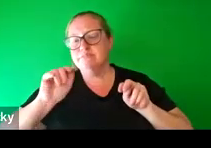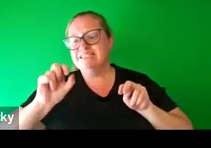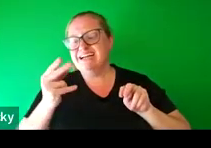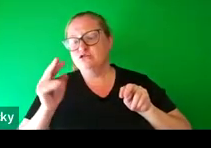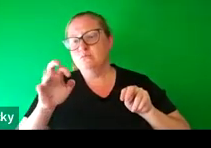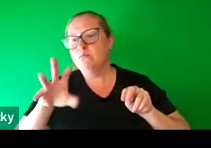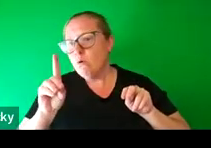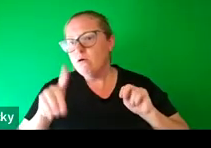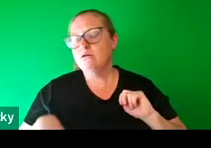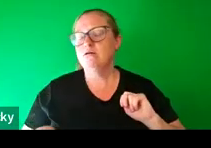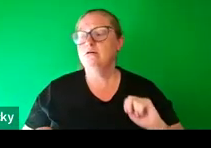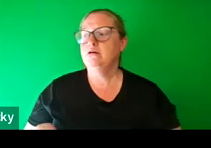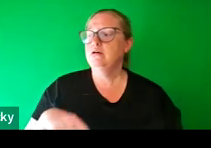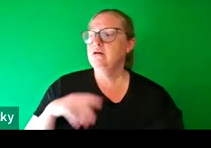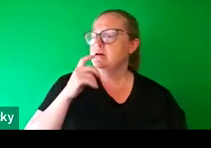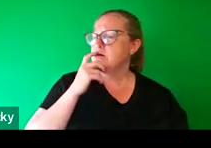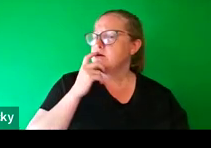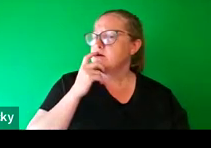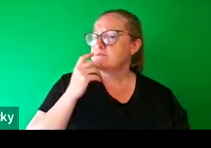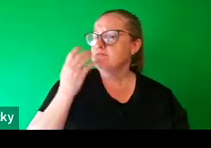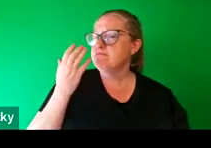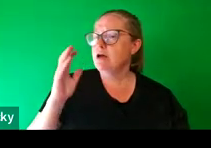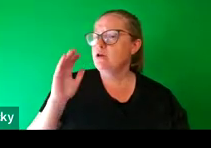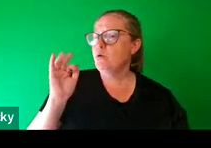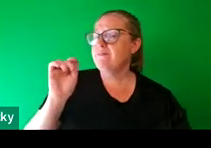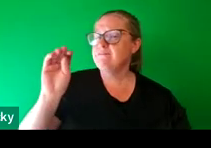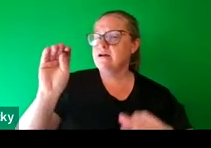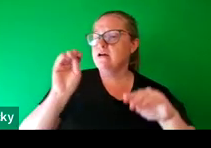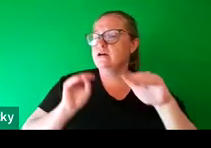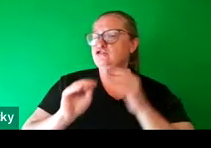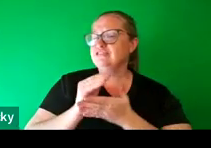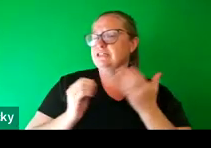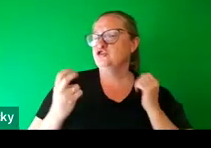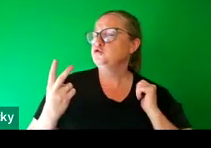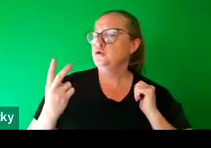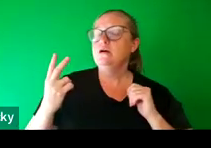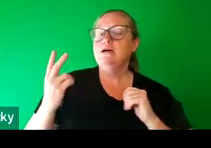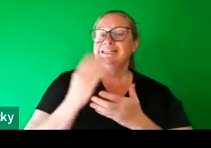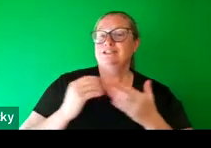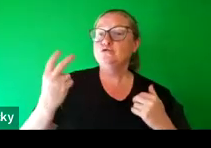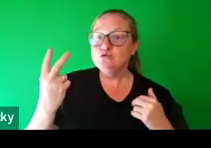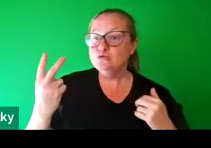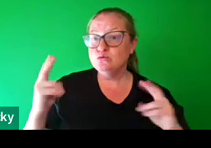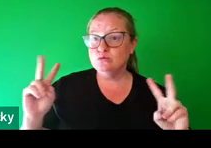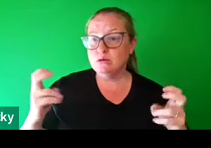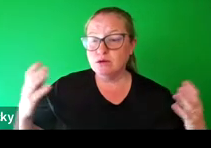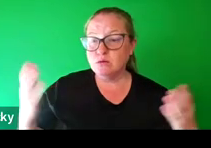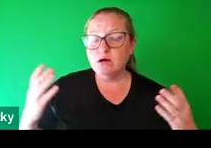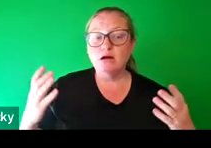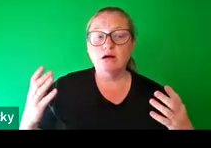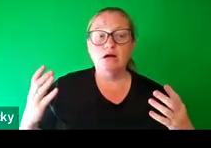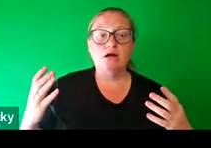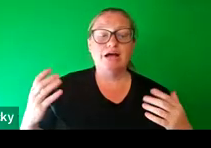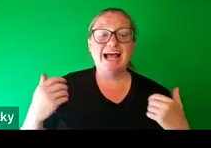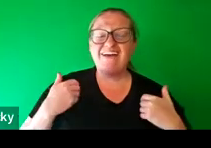I don't know that that's relevant to section 2. I mean, section 2 is really about getting the our staff